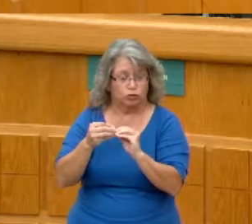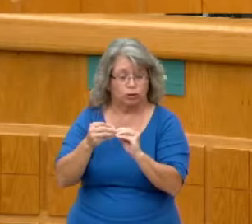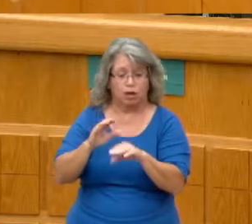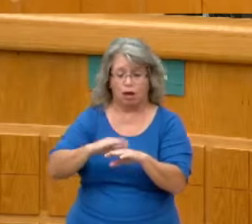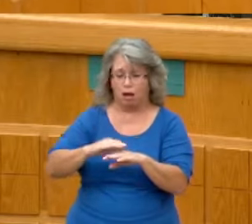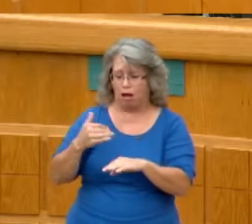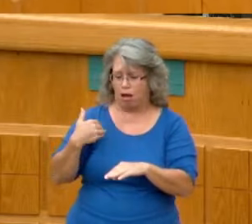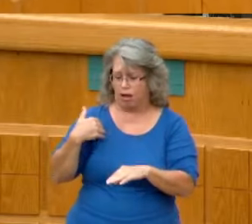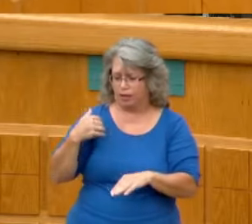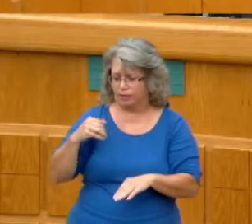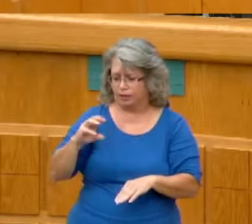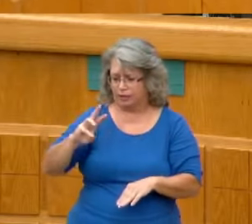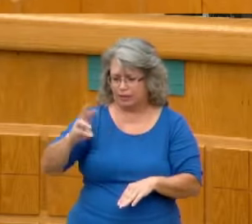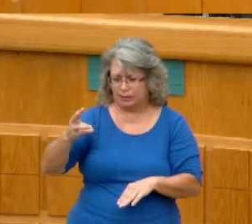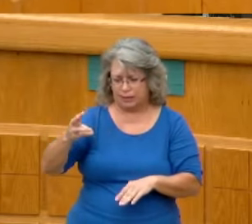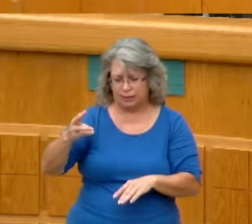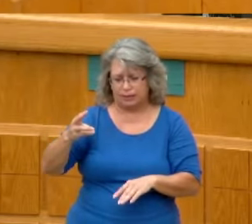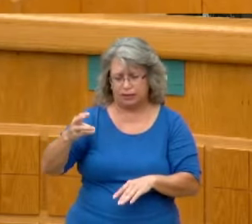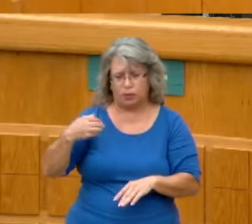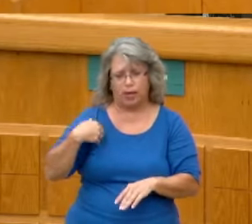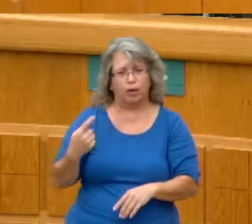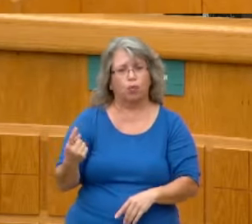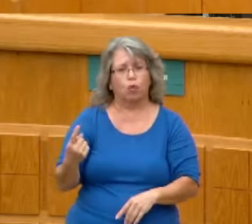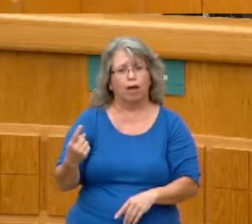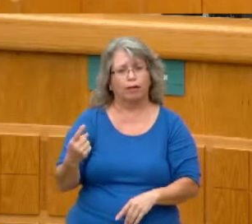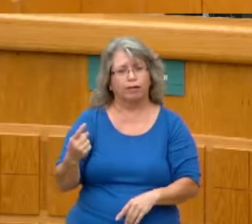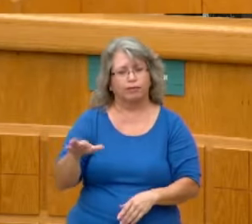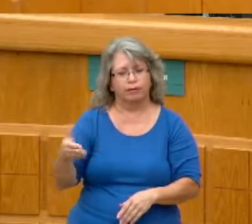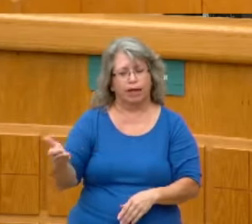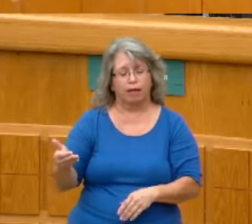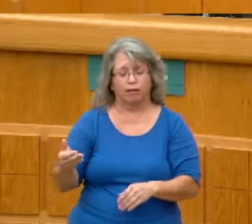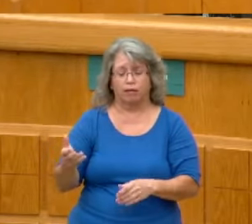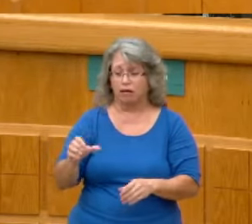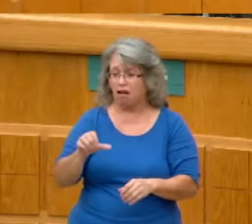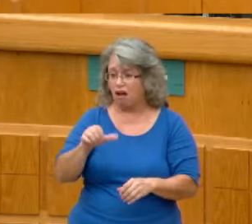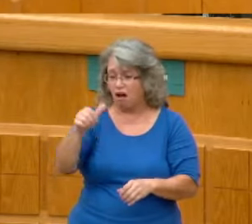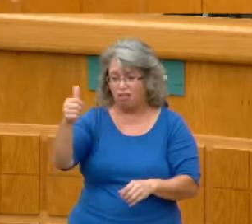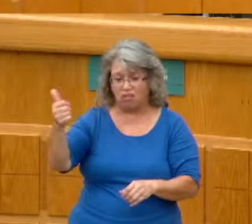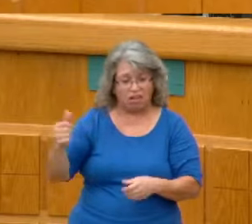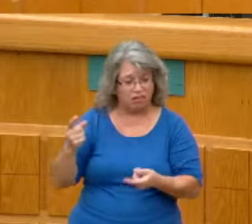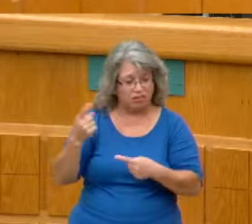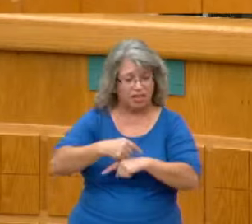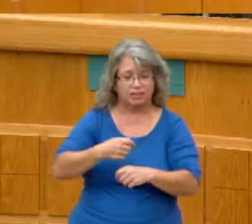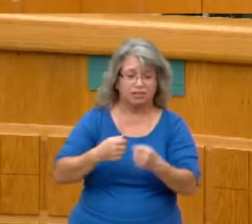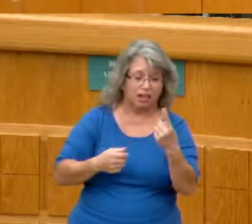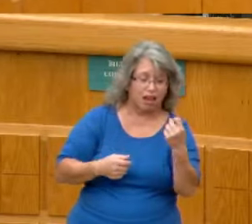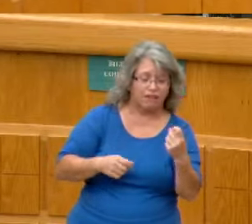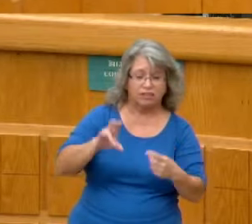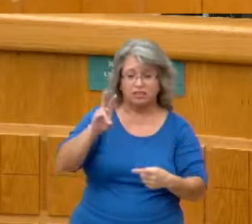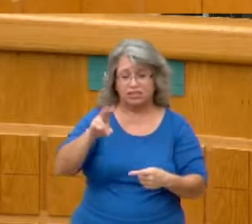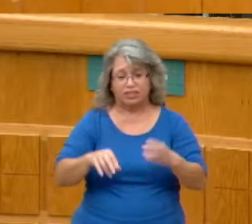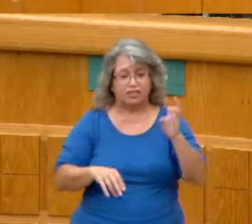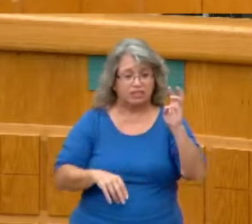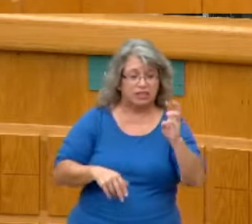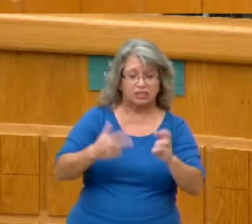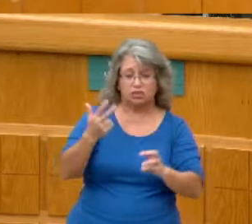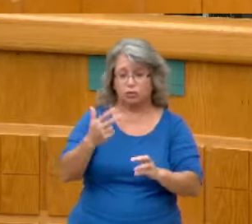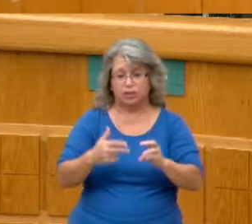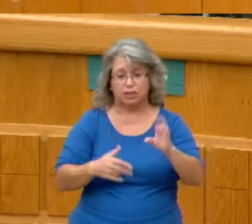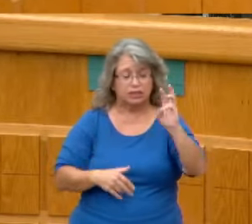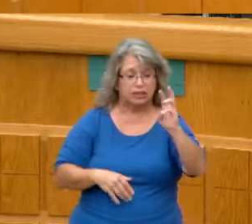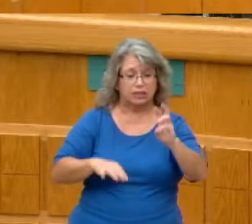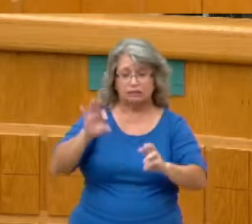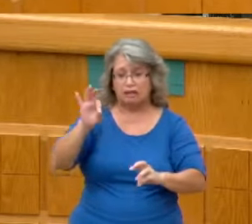6th, we had one fatality, all the other days, 11, 7, 6, 7, 6, 3, 6, 11,